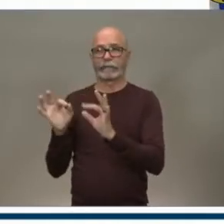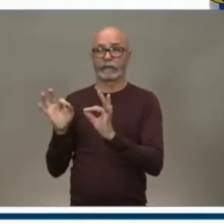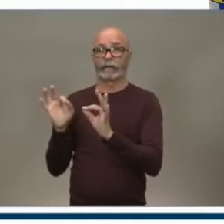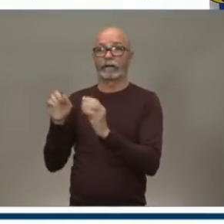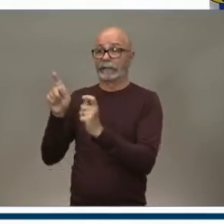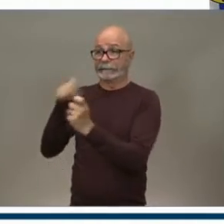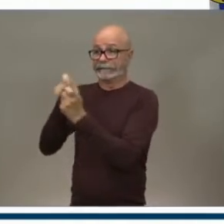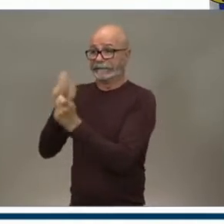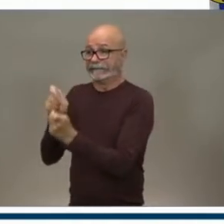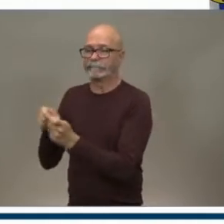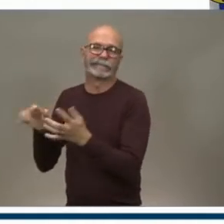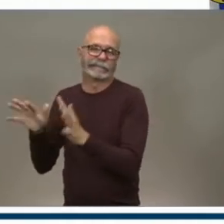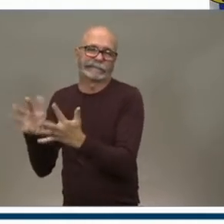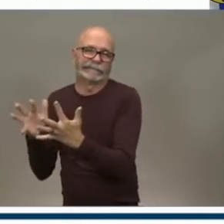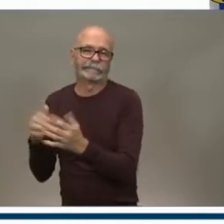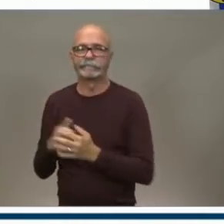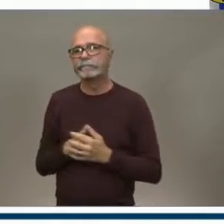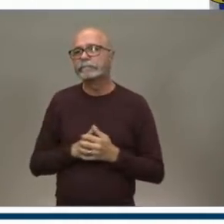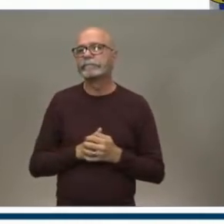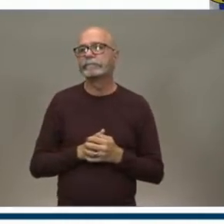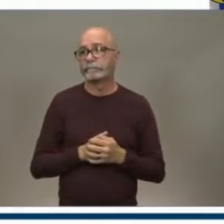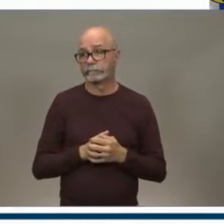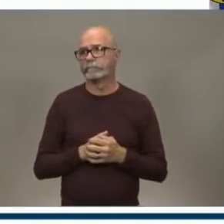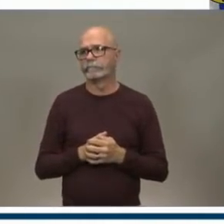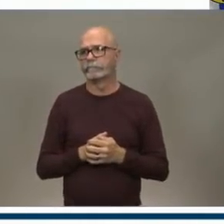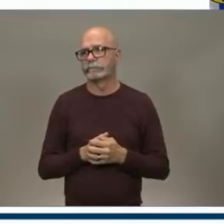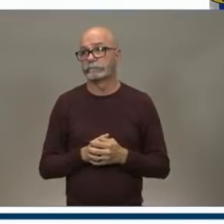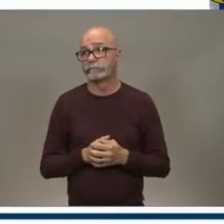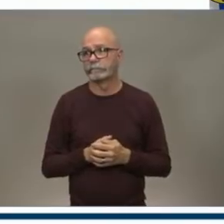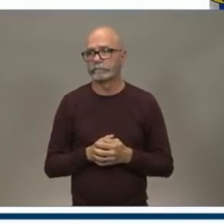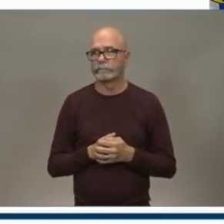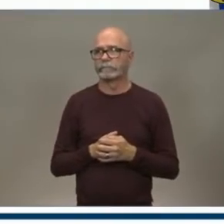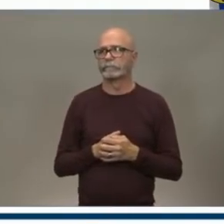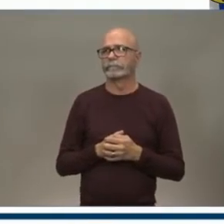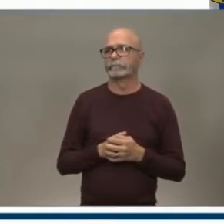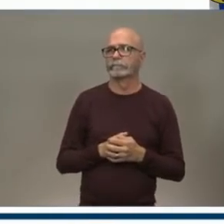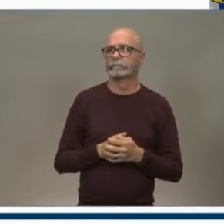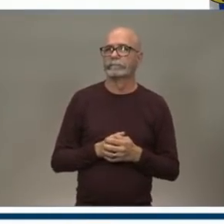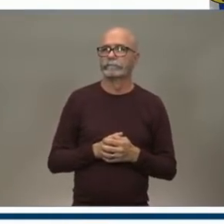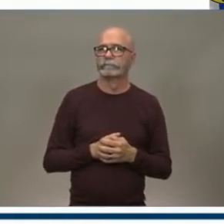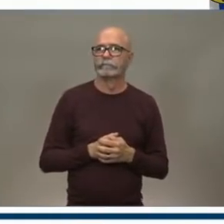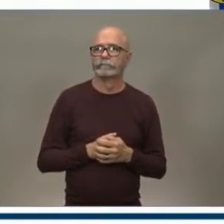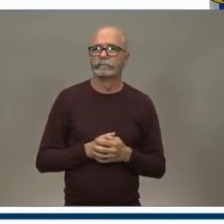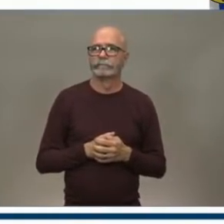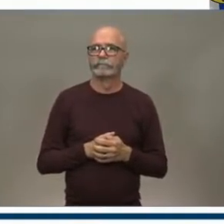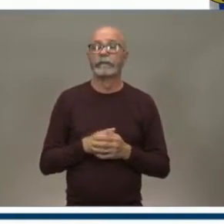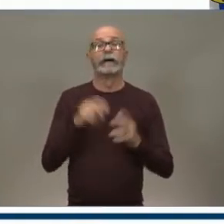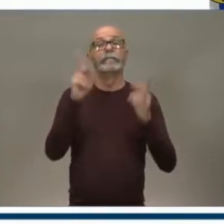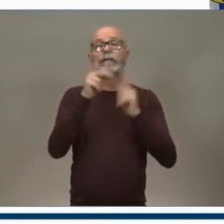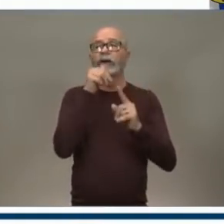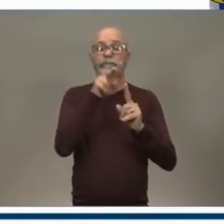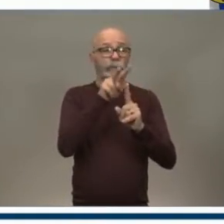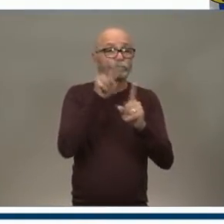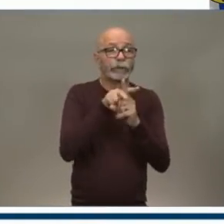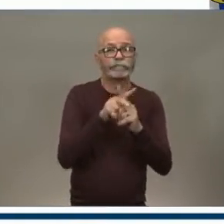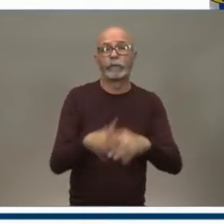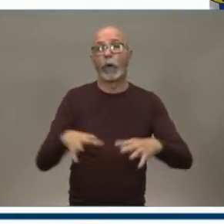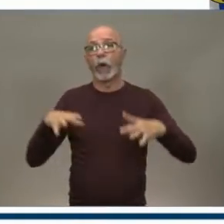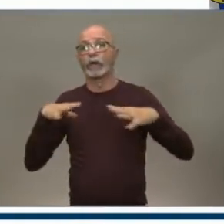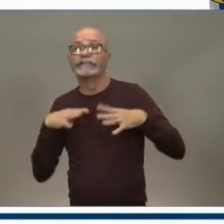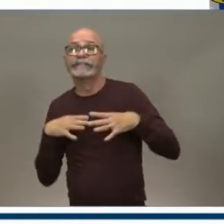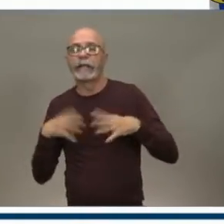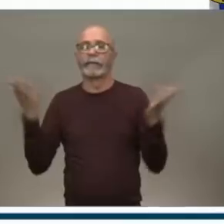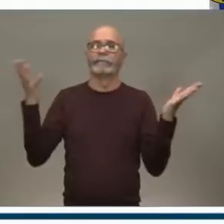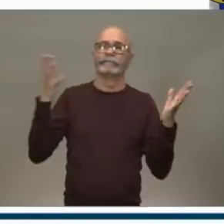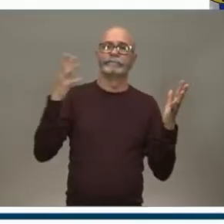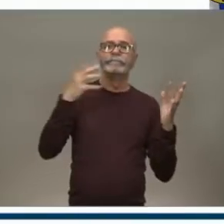All Nova Scotia. I'm just wondering, people are starting to book holiday parties at restaurants and event facilities with